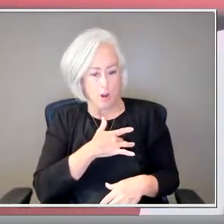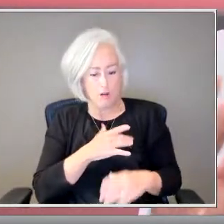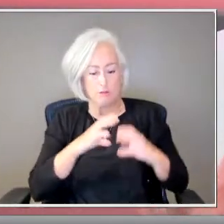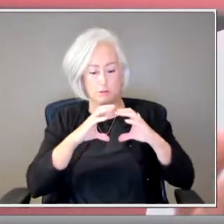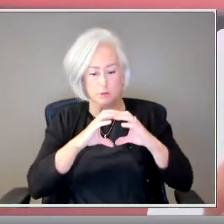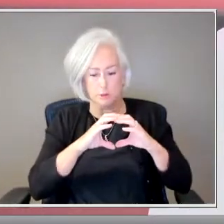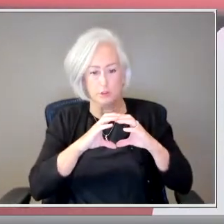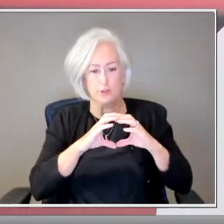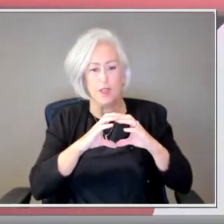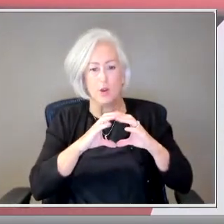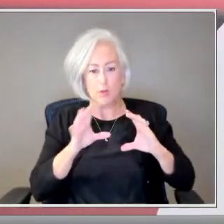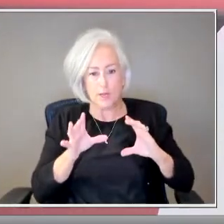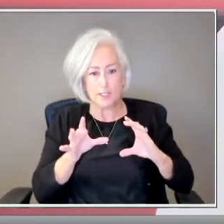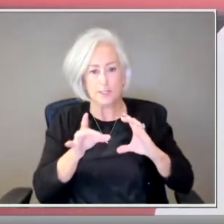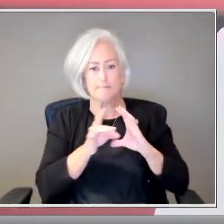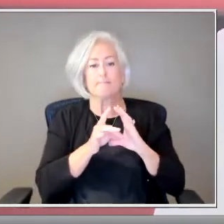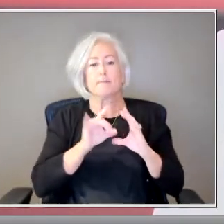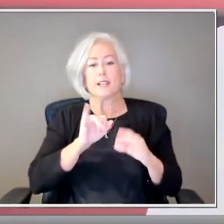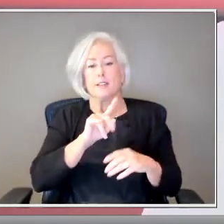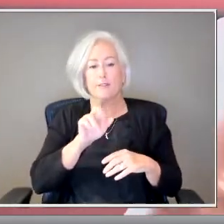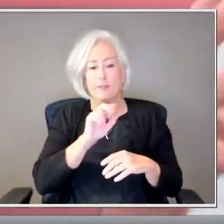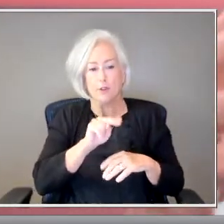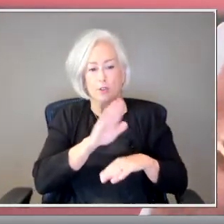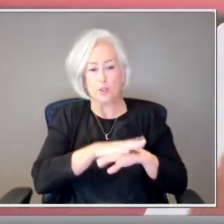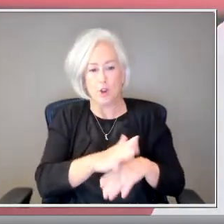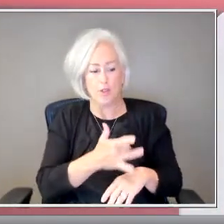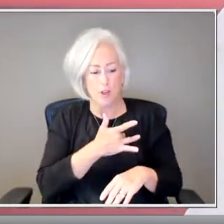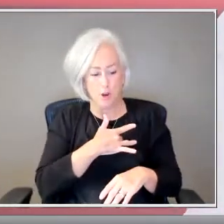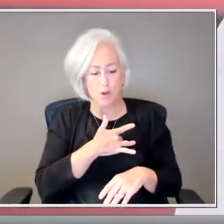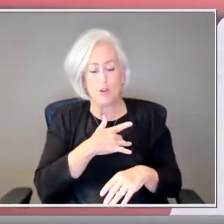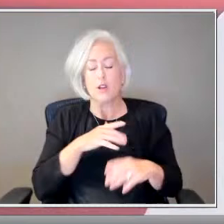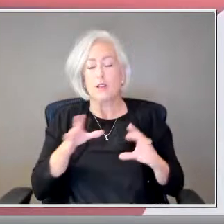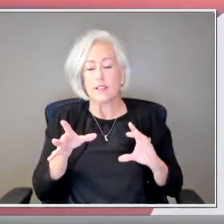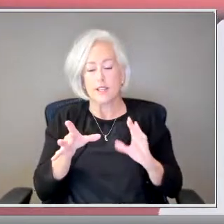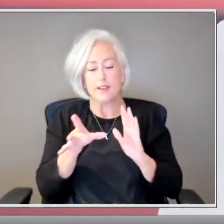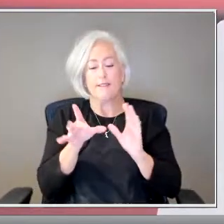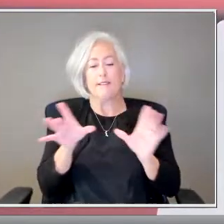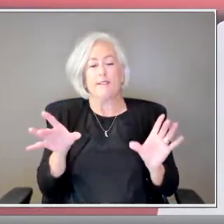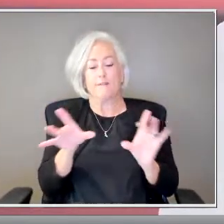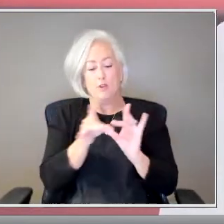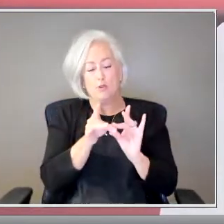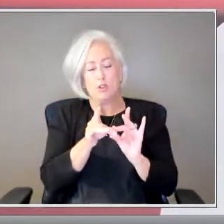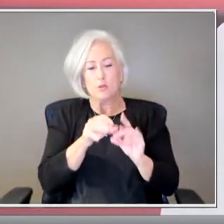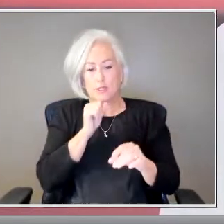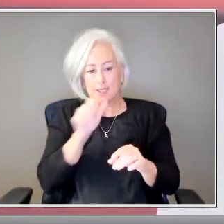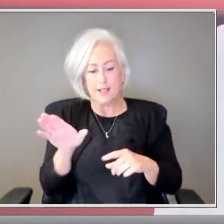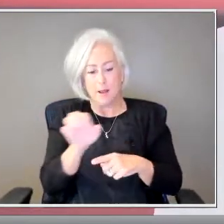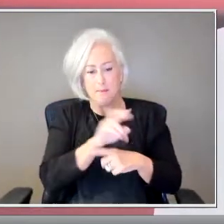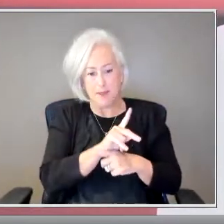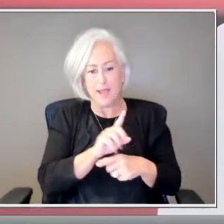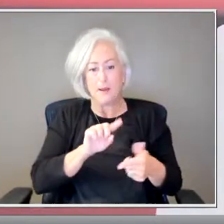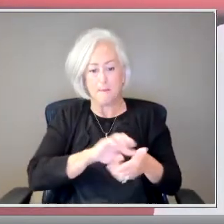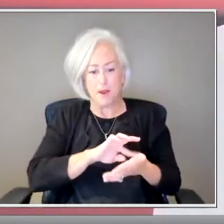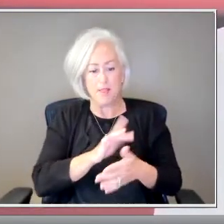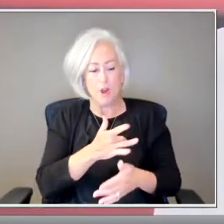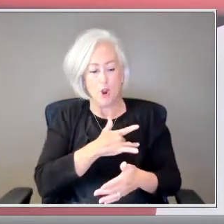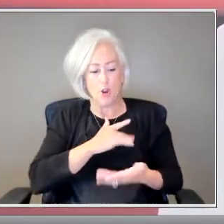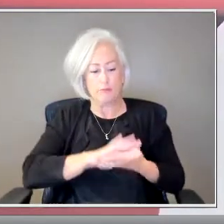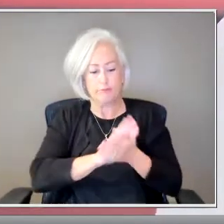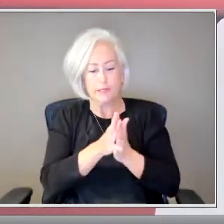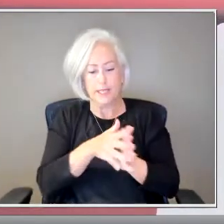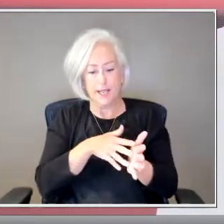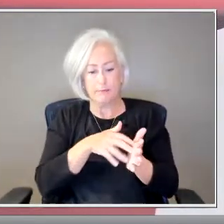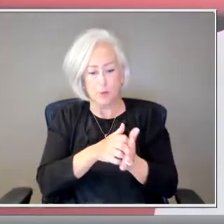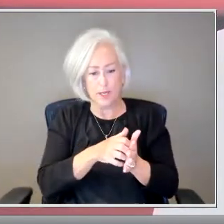to see if the effusion came back. Effusion was not back, but the heart had weakened down to the level of 40%. So it got a double whammy,